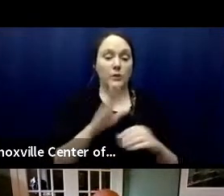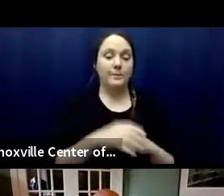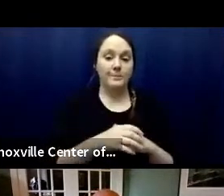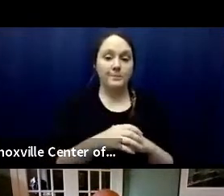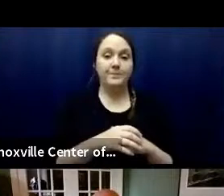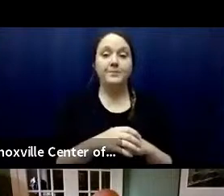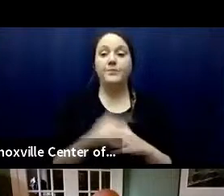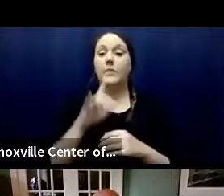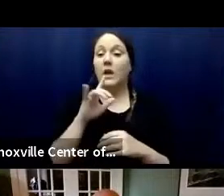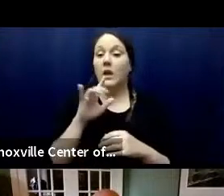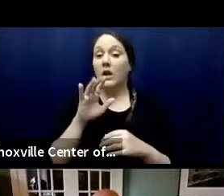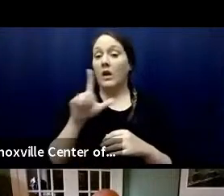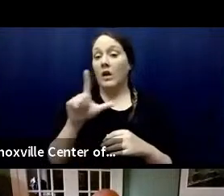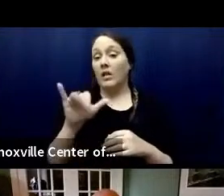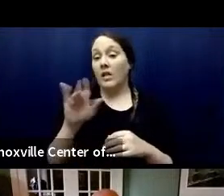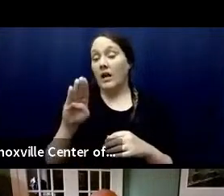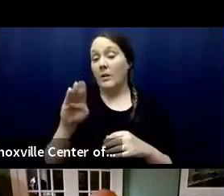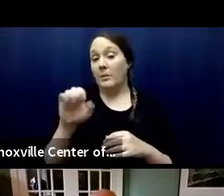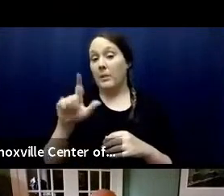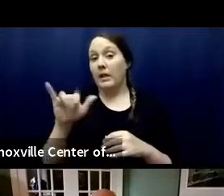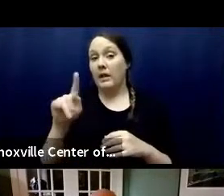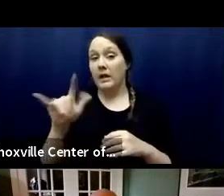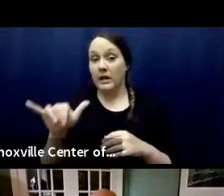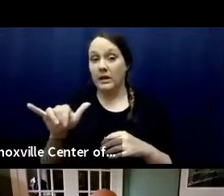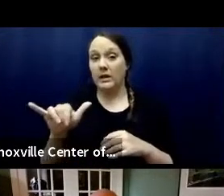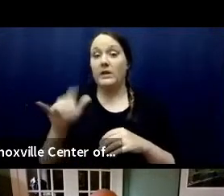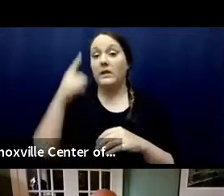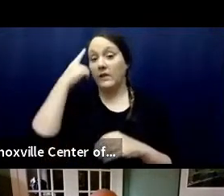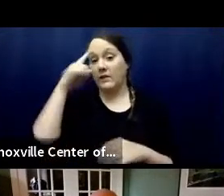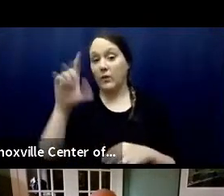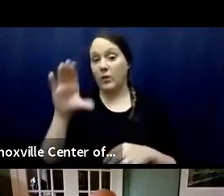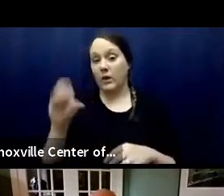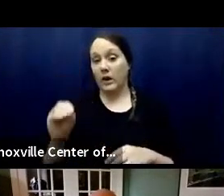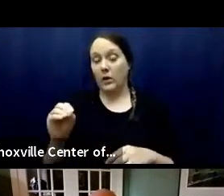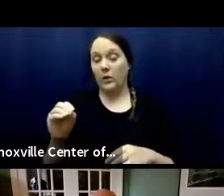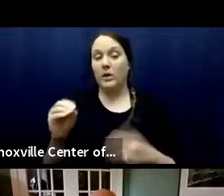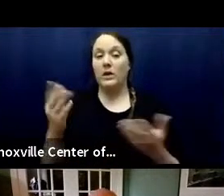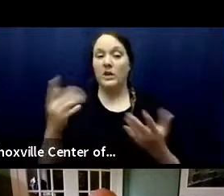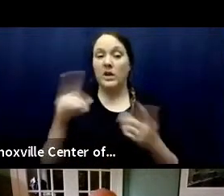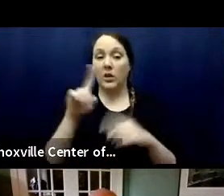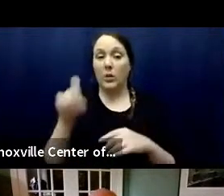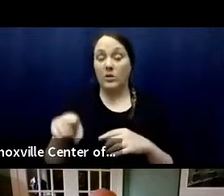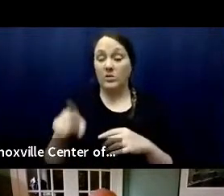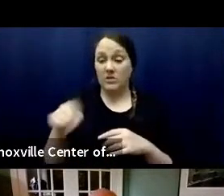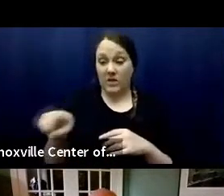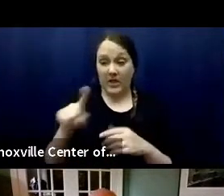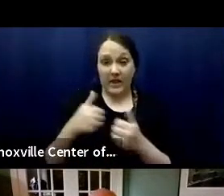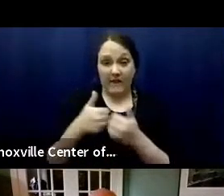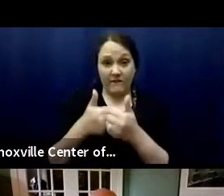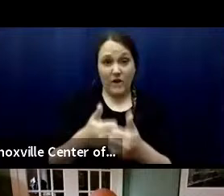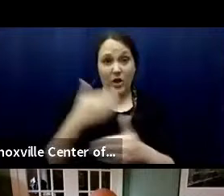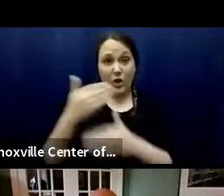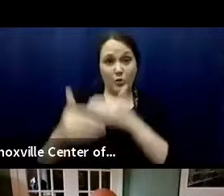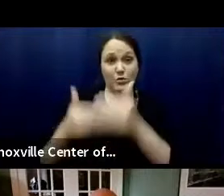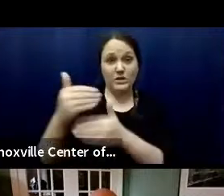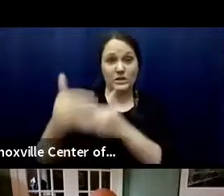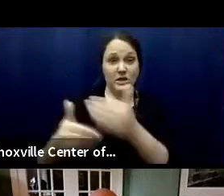as the liability of the county, the question would come, did